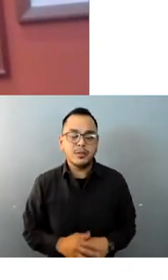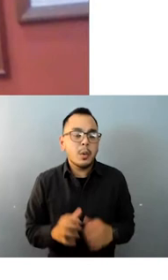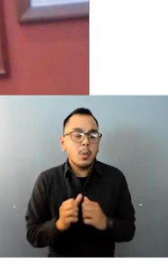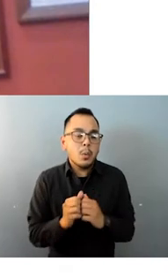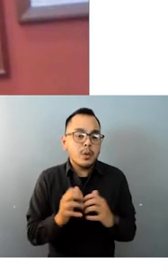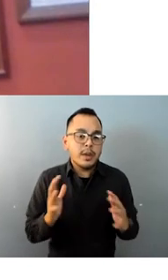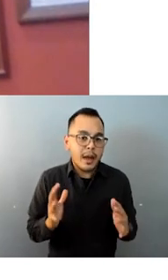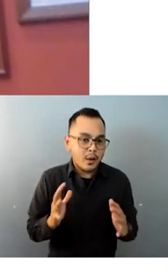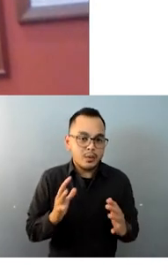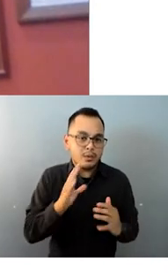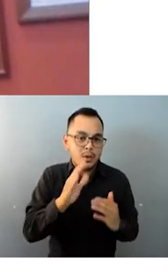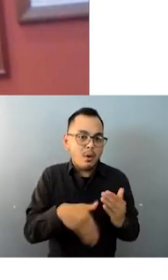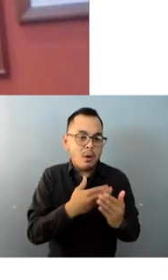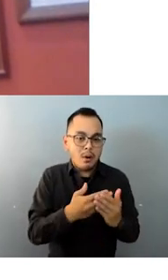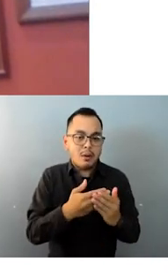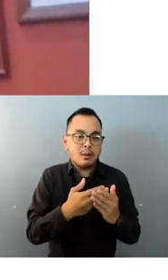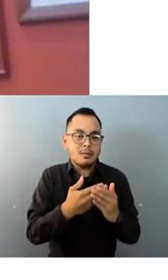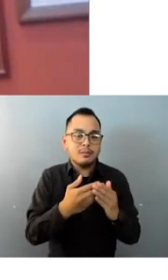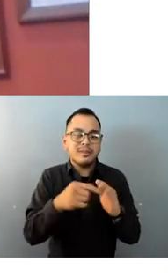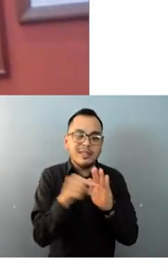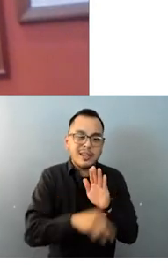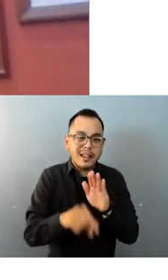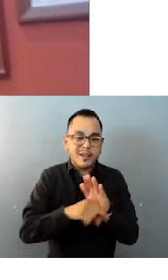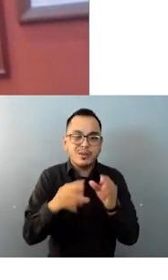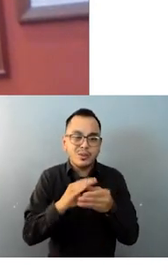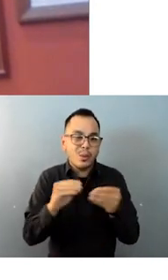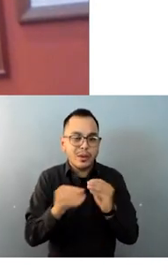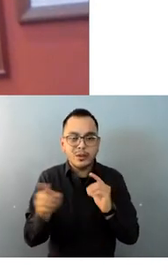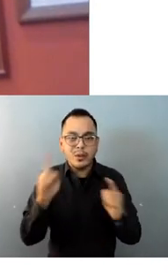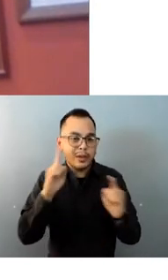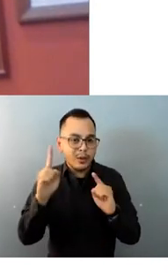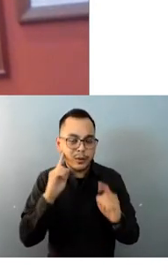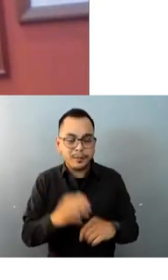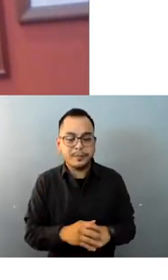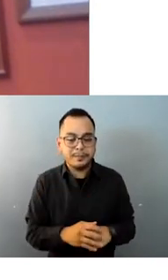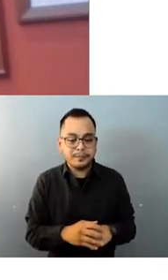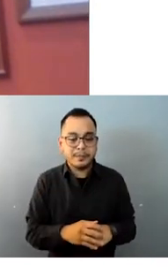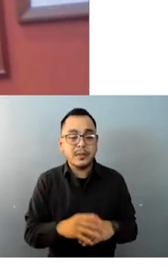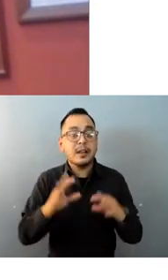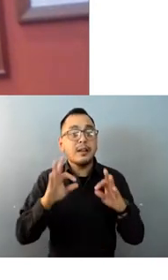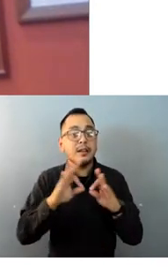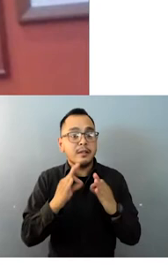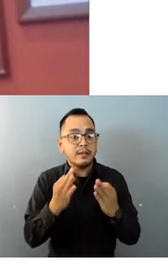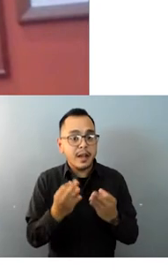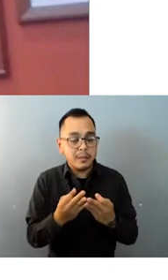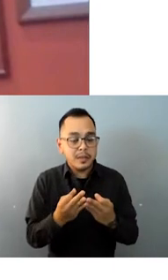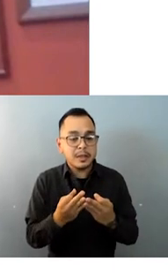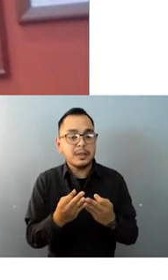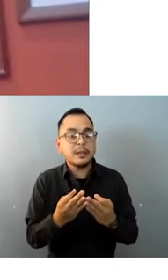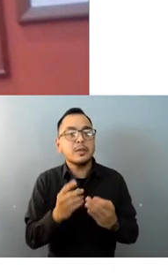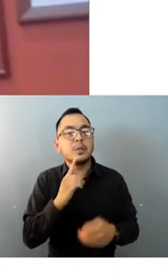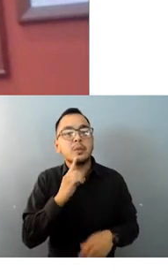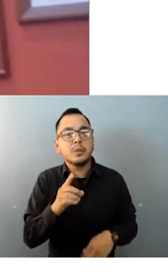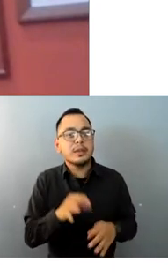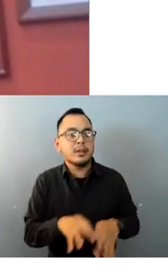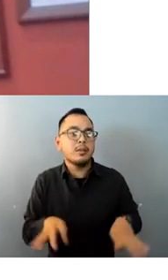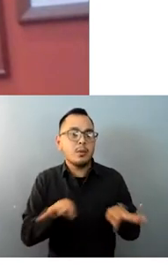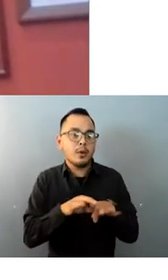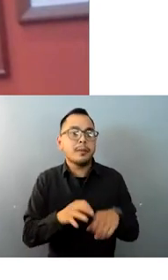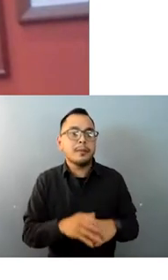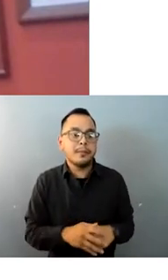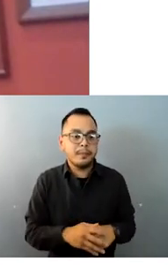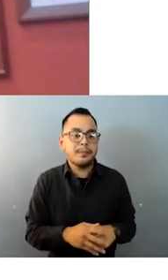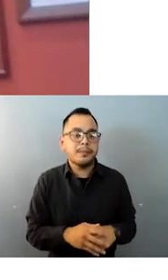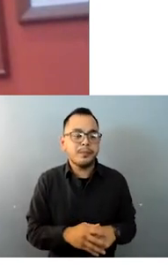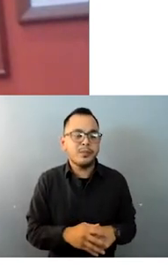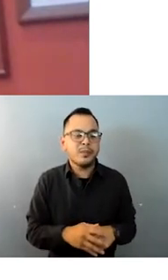without a lot of the negative stories that you hear. And family is critically important to me. I know